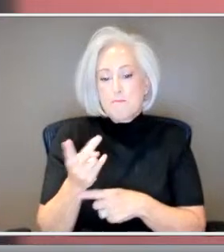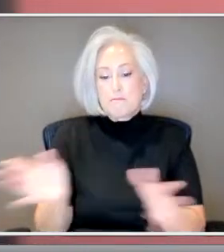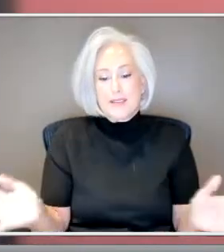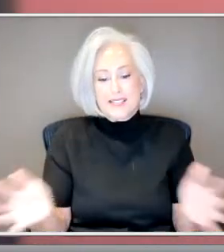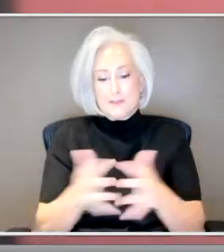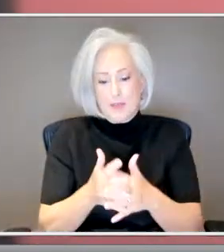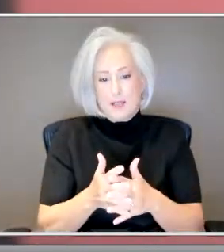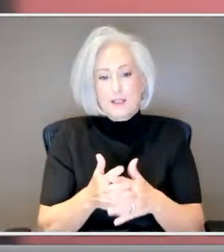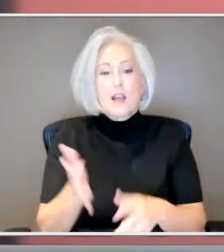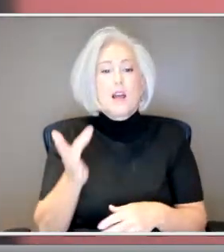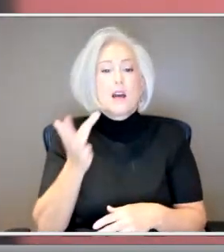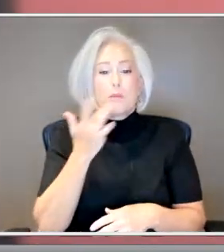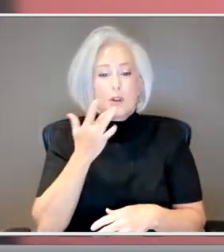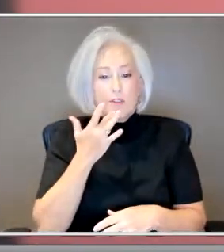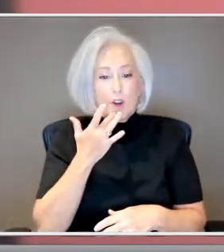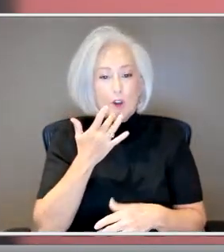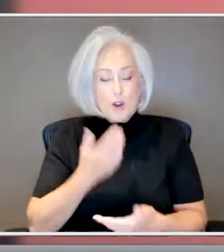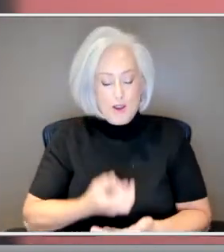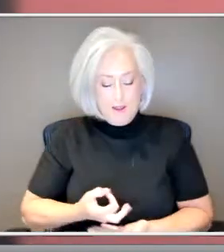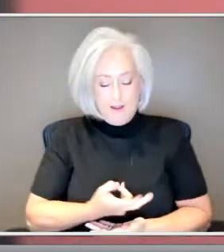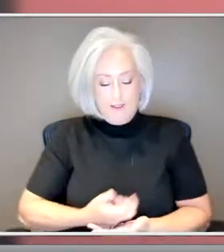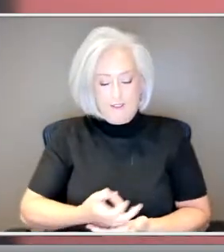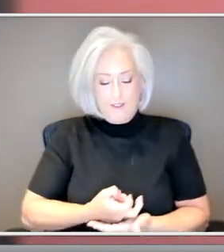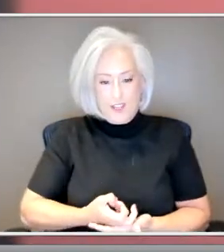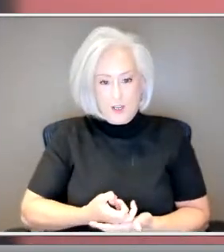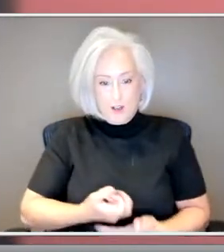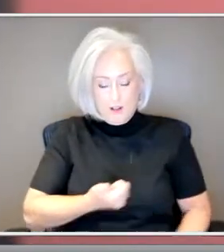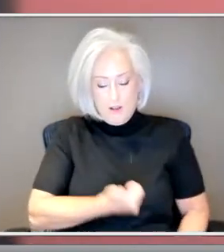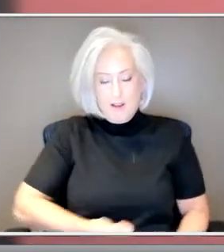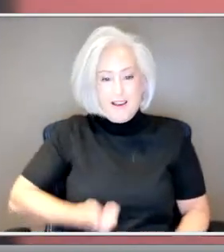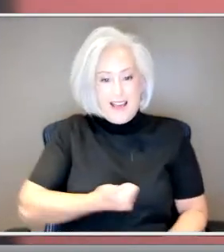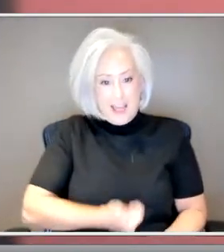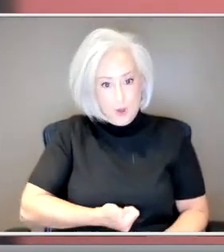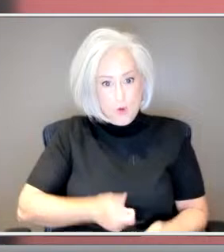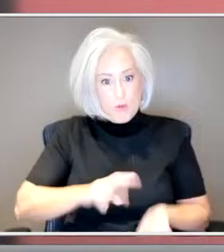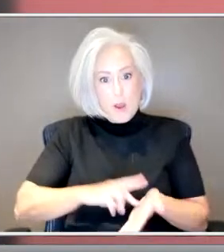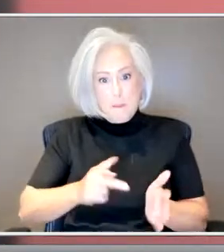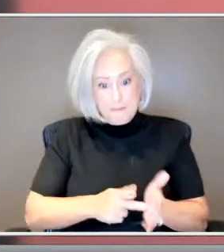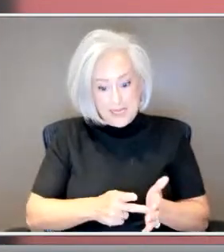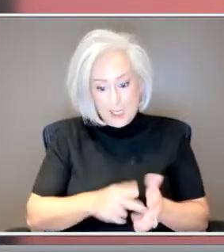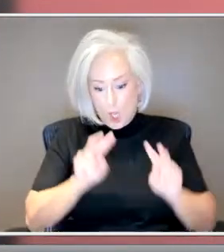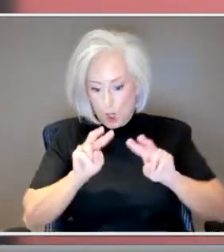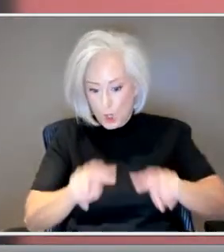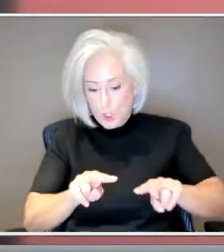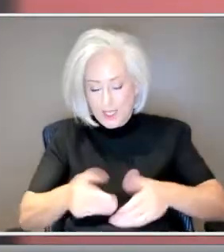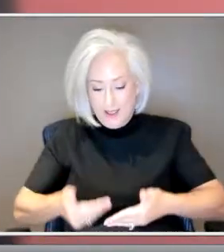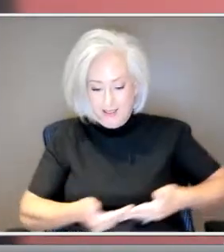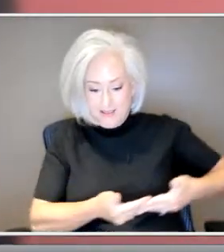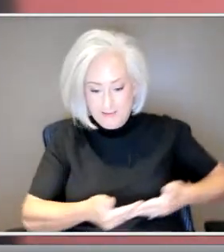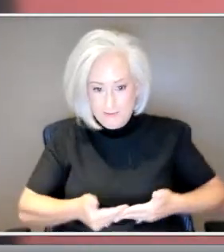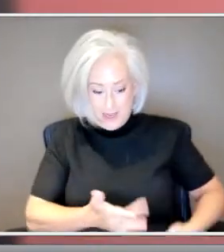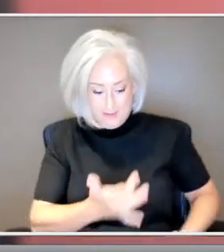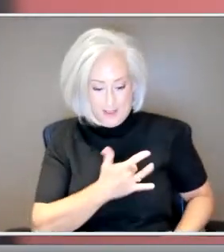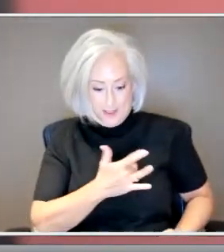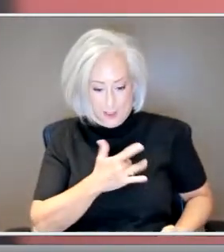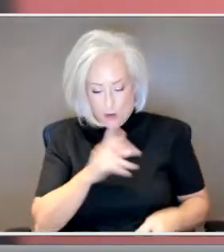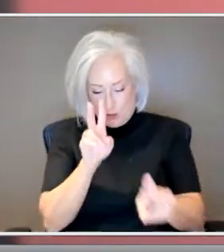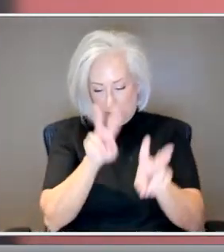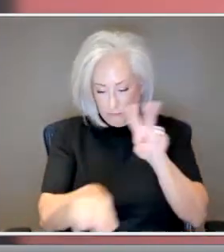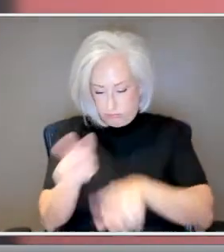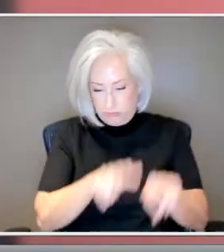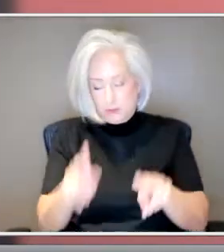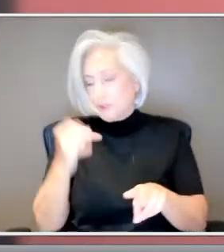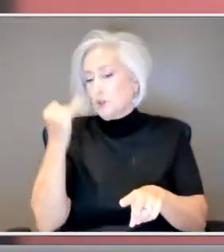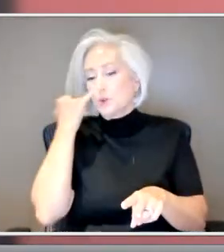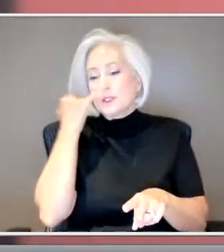is basically just an ultrasound of the fetus's heart that's really dedicated to look for and screen for heart defects. And that's